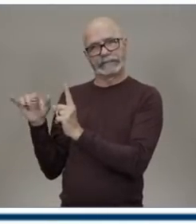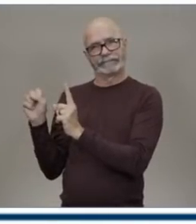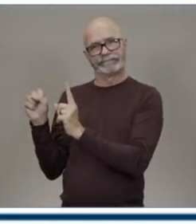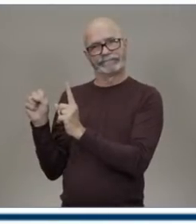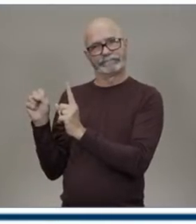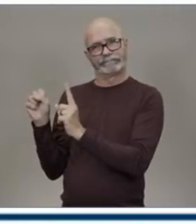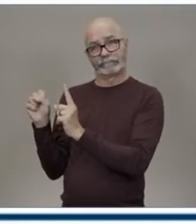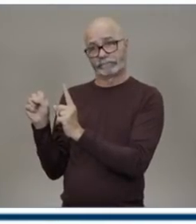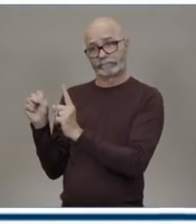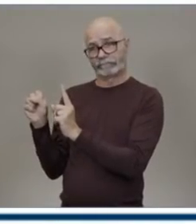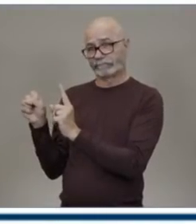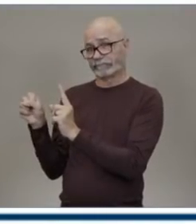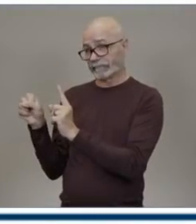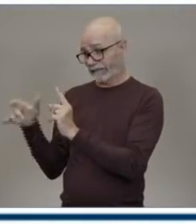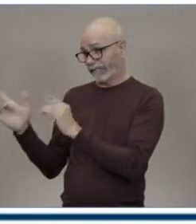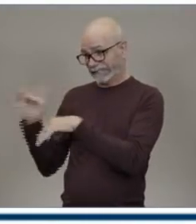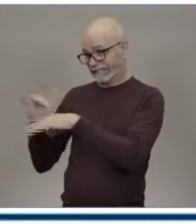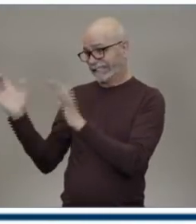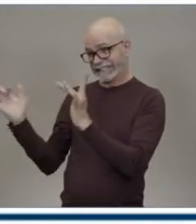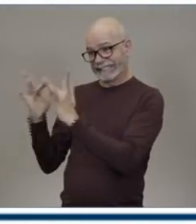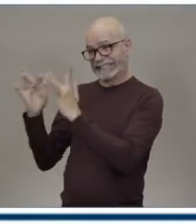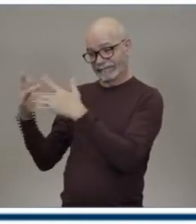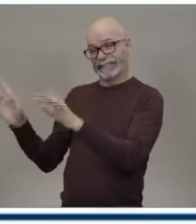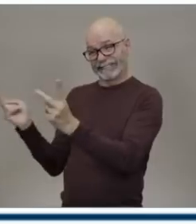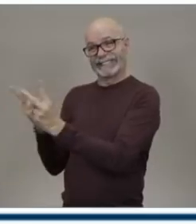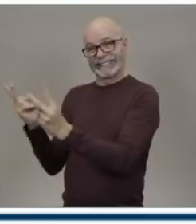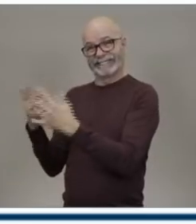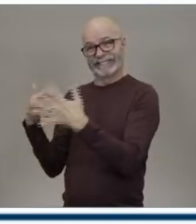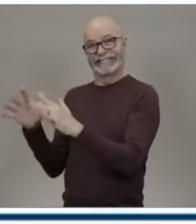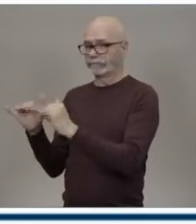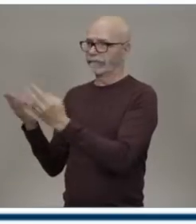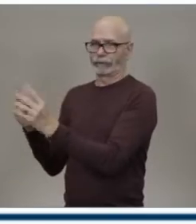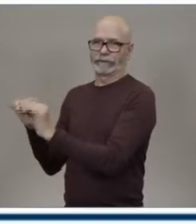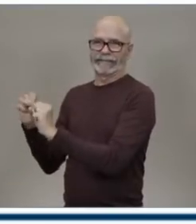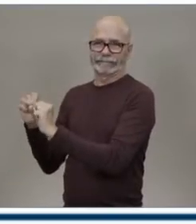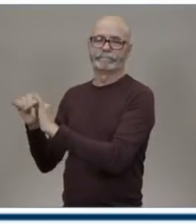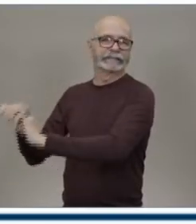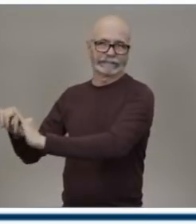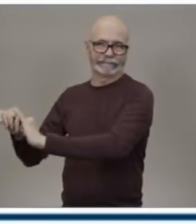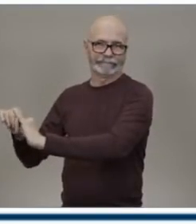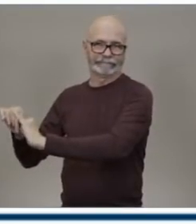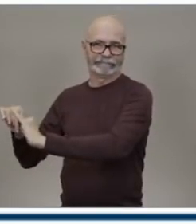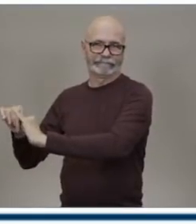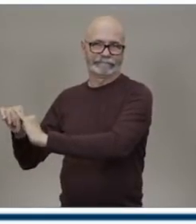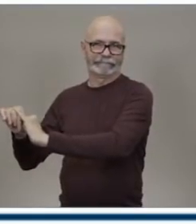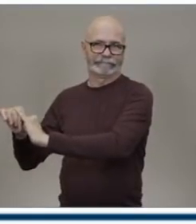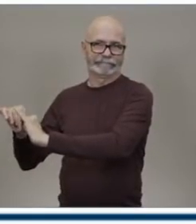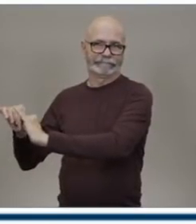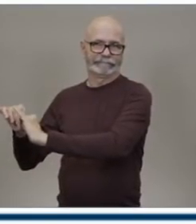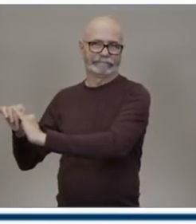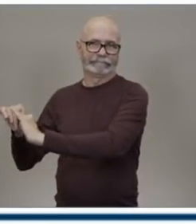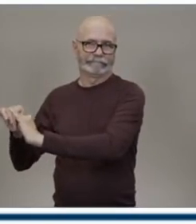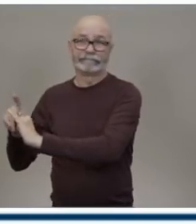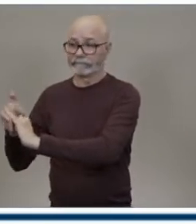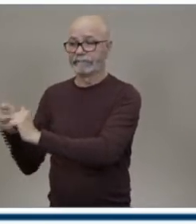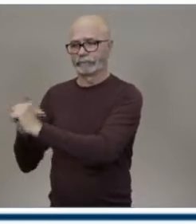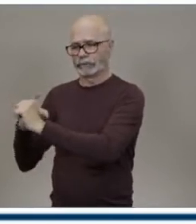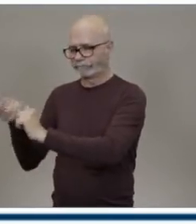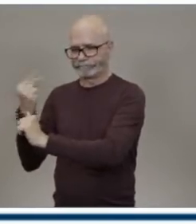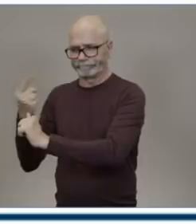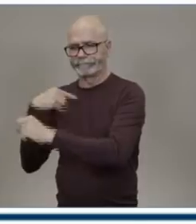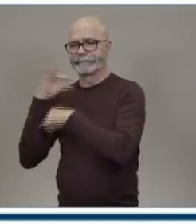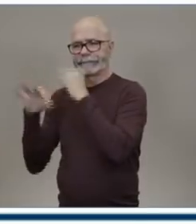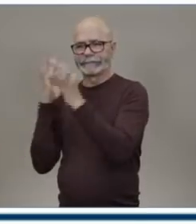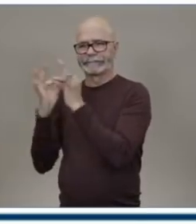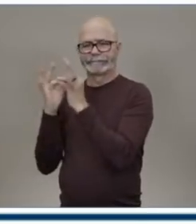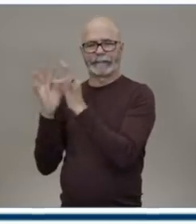as a contact. But they may have, and then we test them, and a number of those close